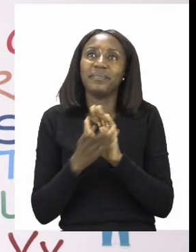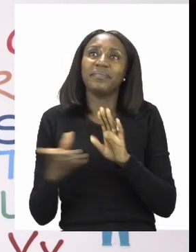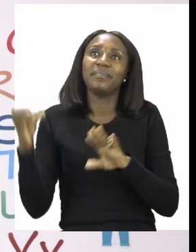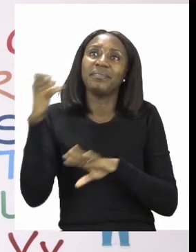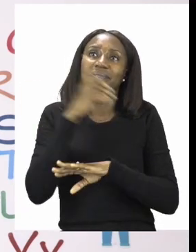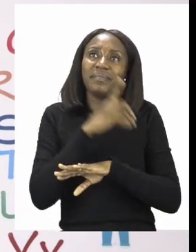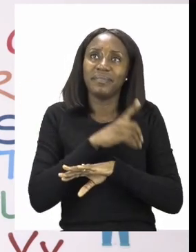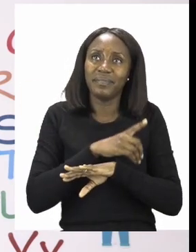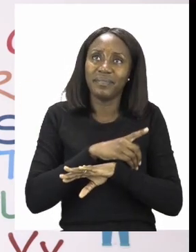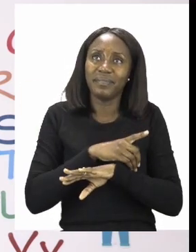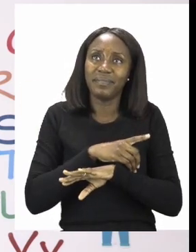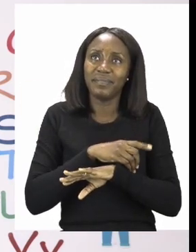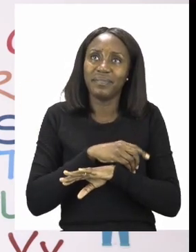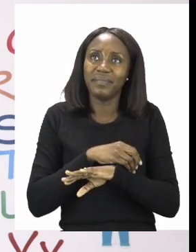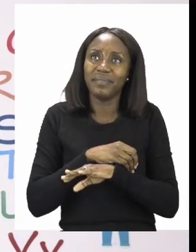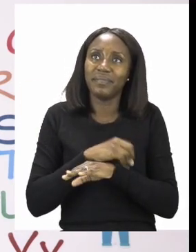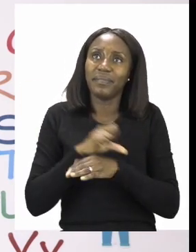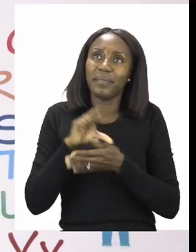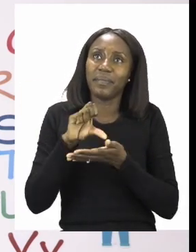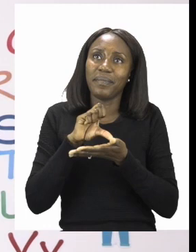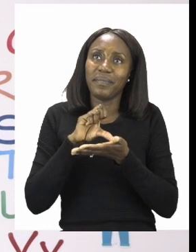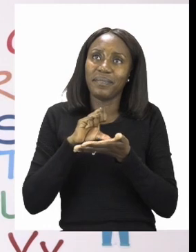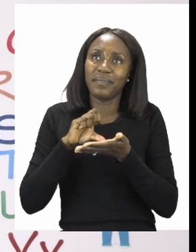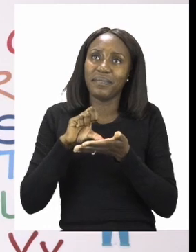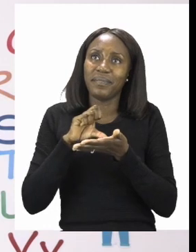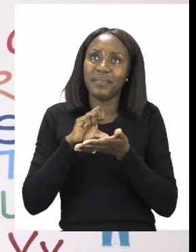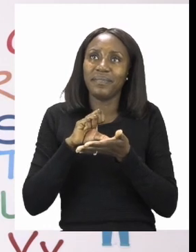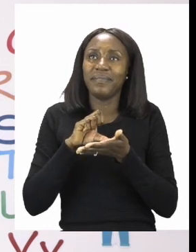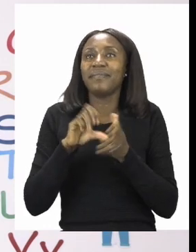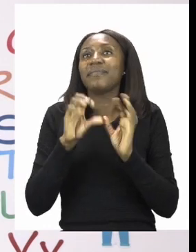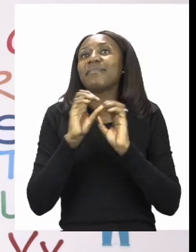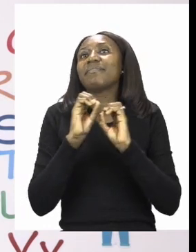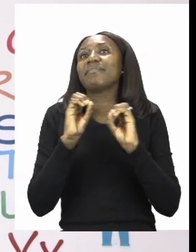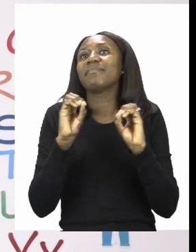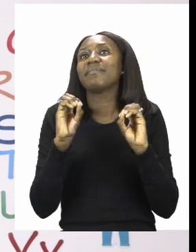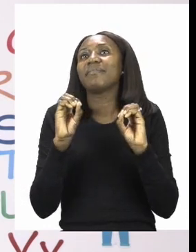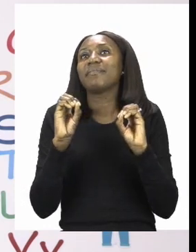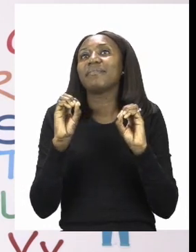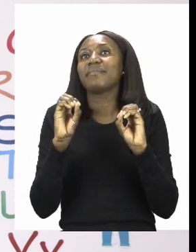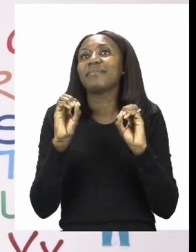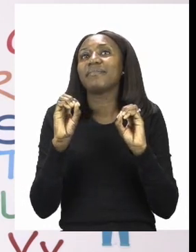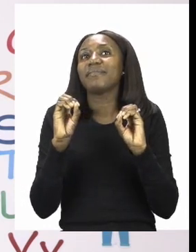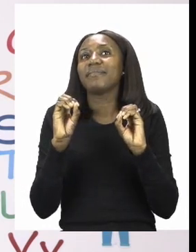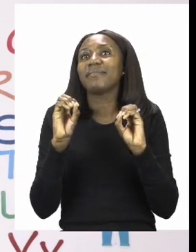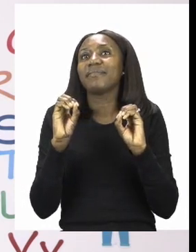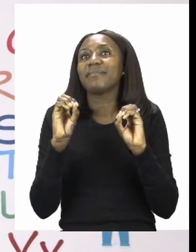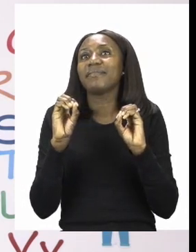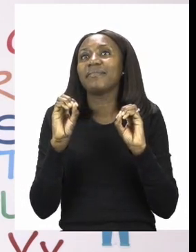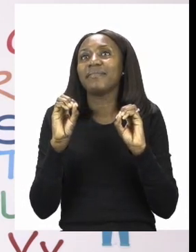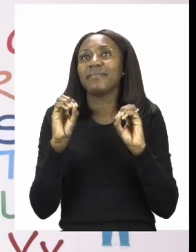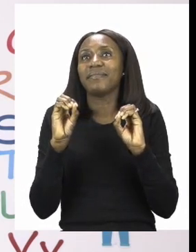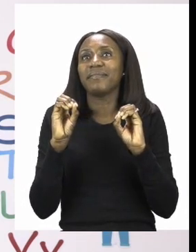Sanitize every day so the germs can stay